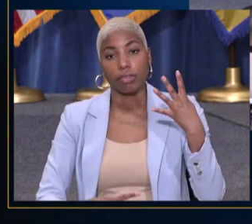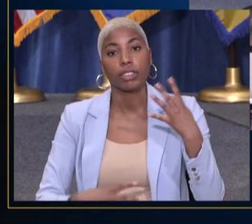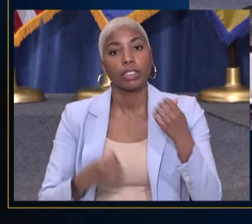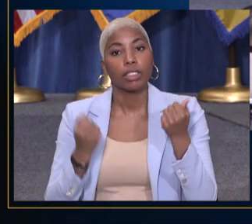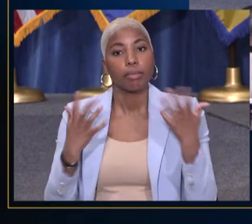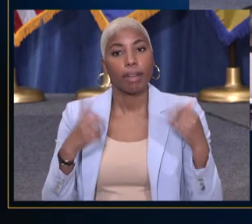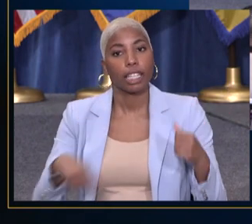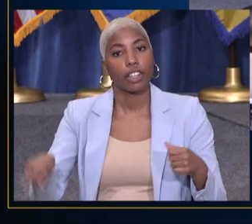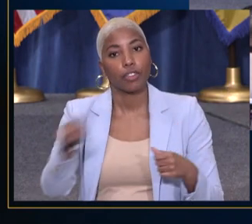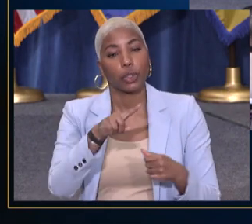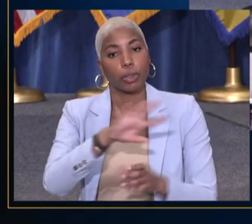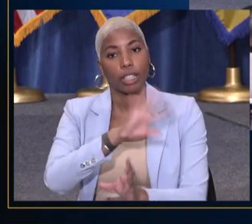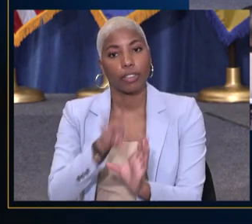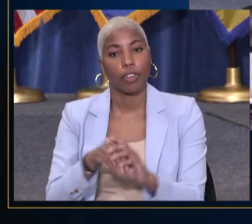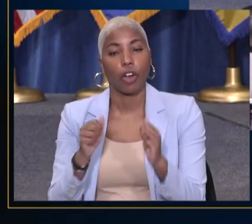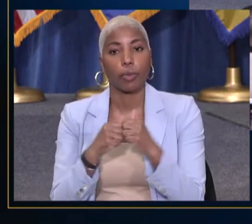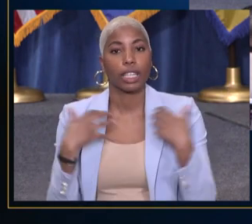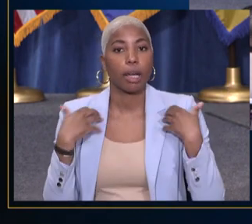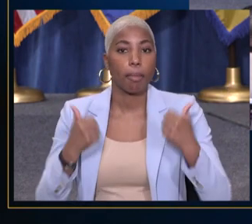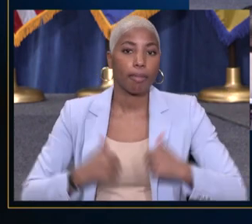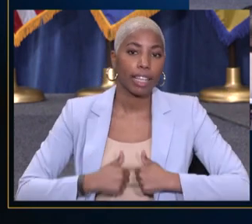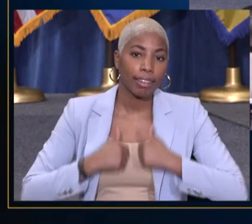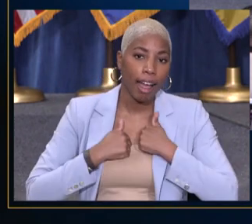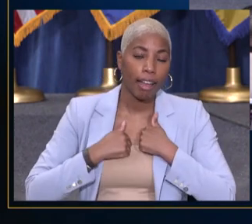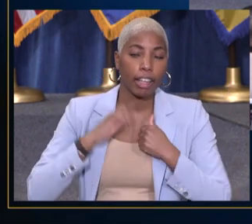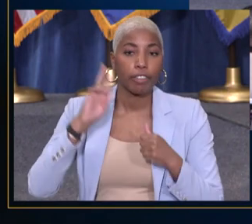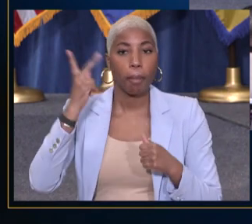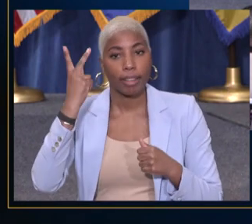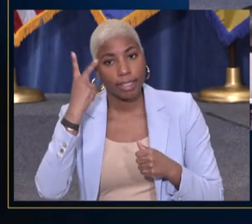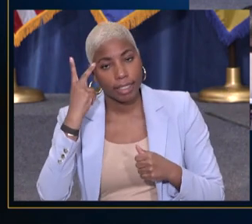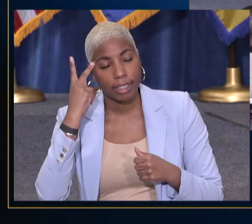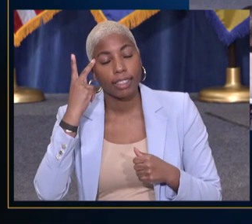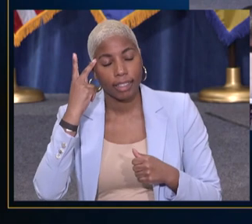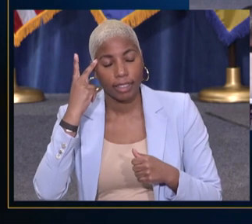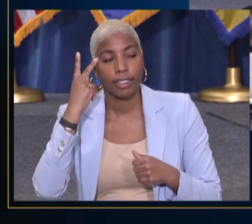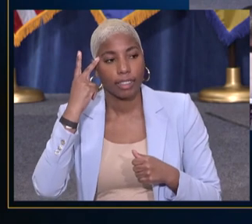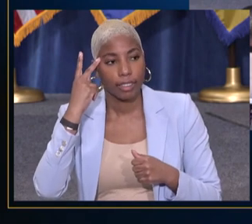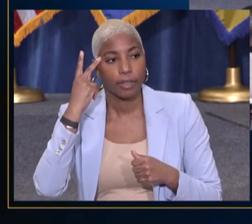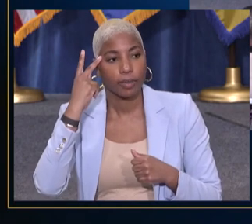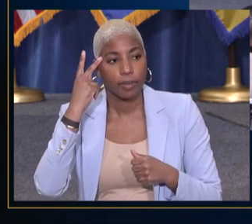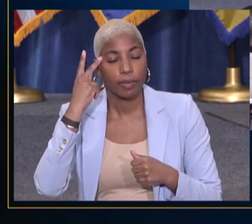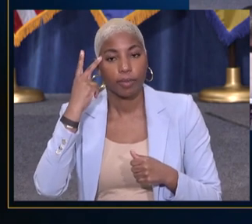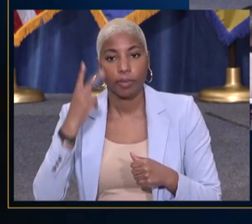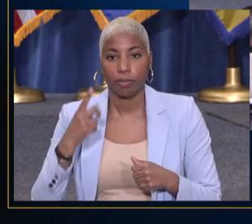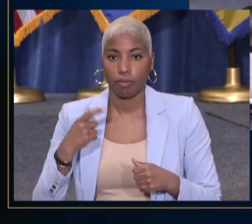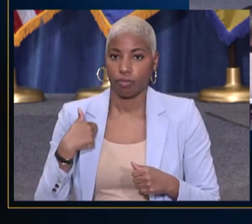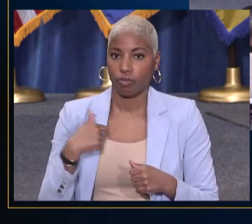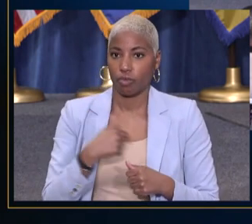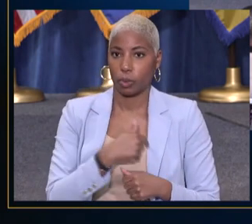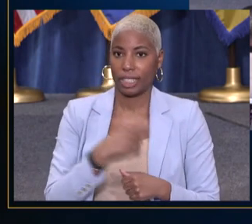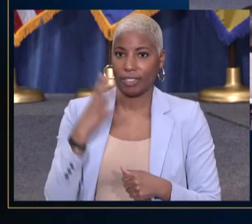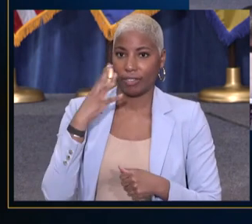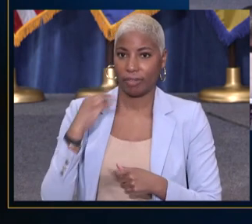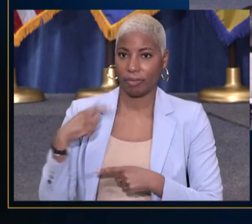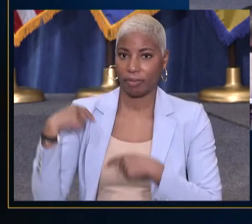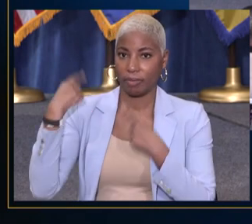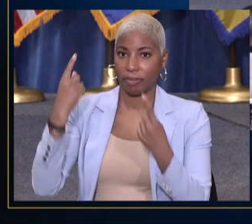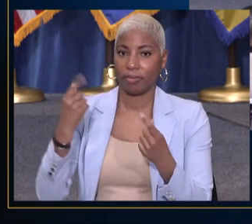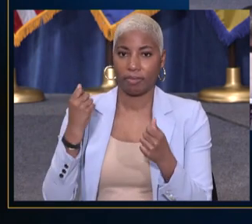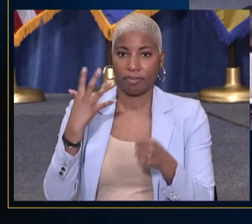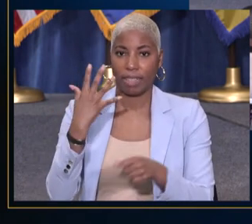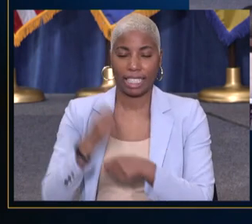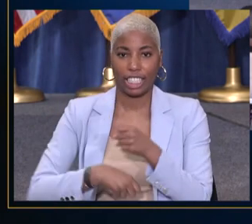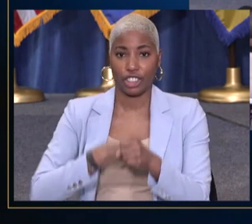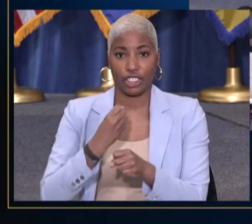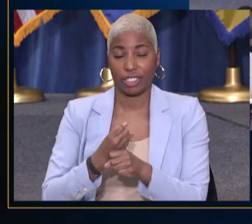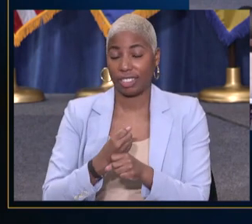been involved in public life or politics as we've been over the last several years or